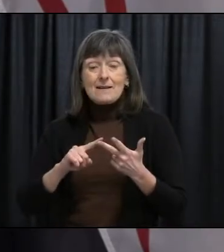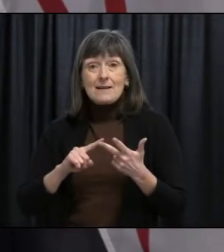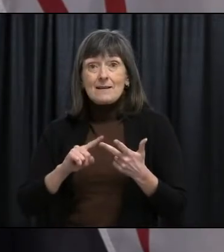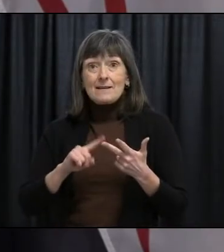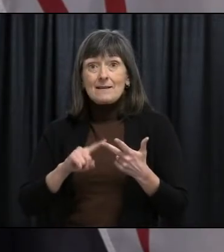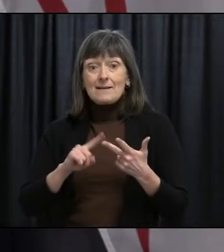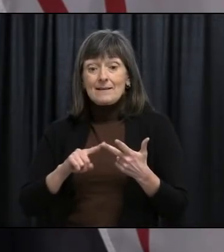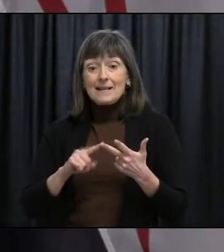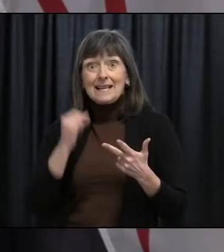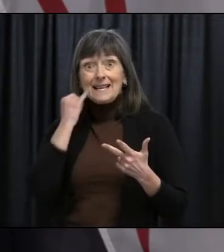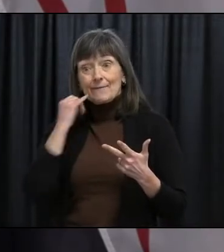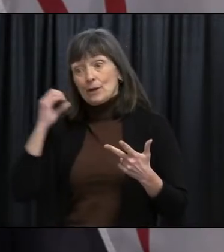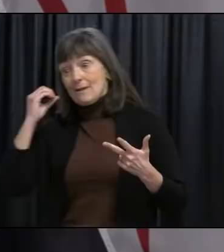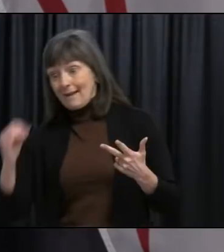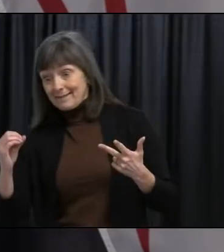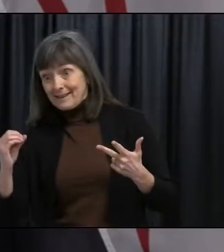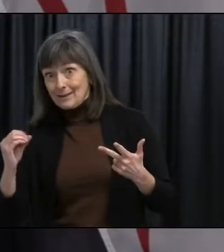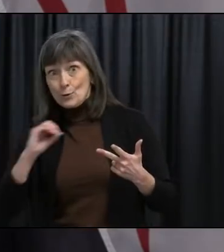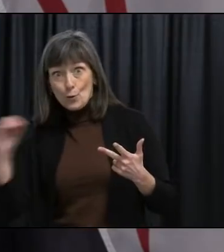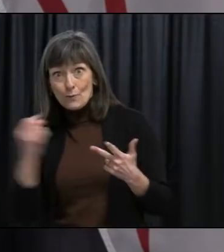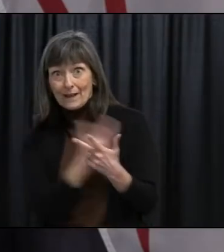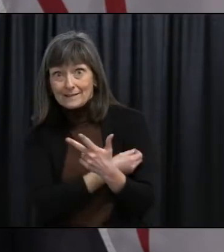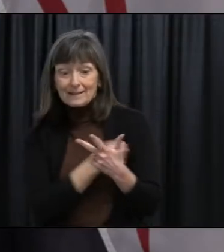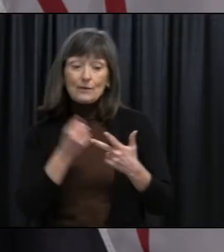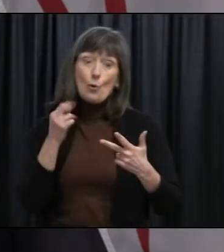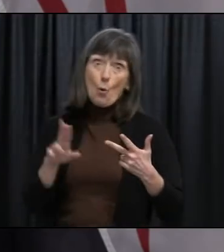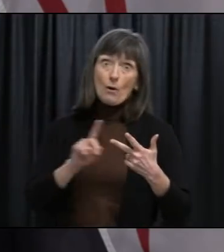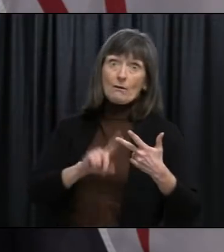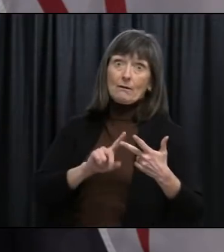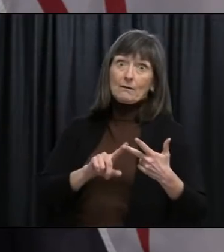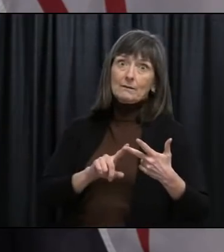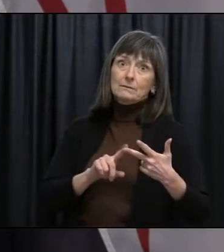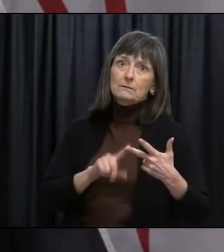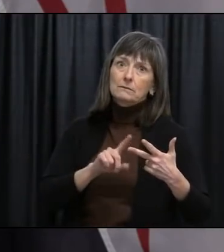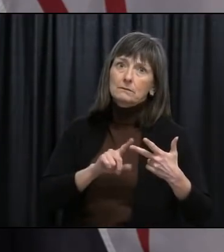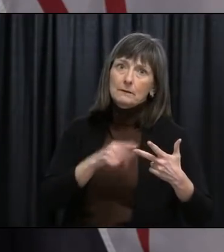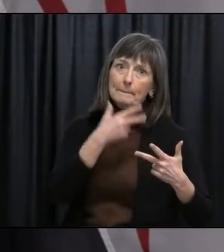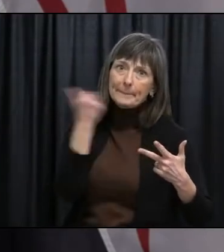right? And that's what we have to remember. This is still quite an effective vaccine.